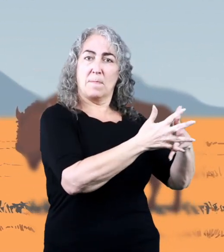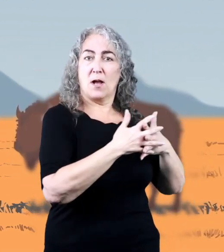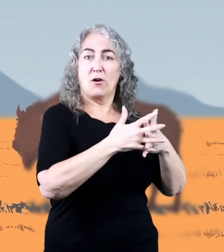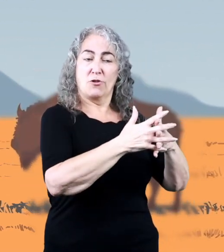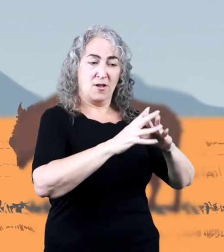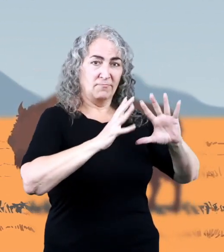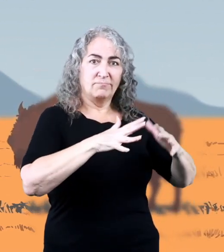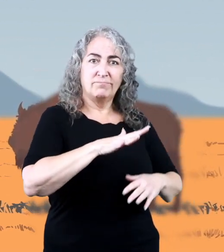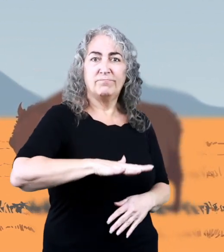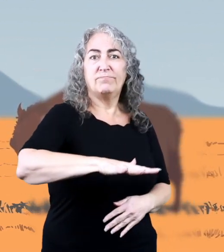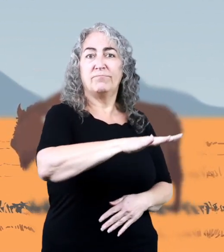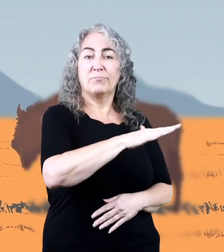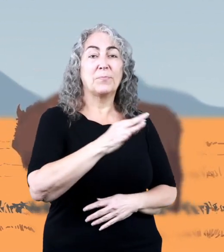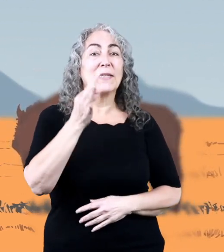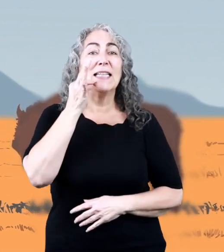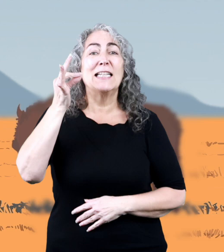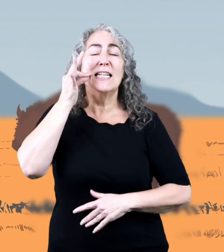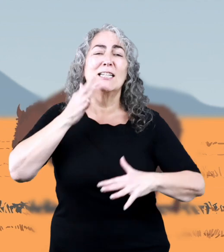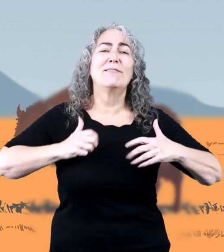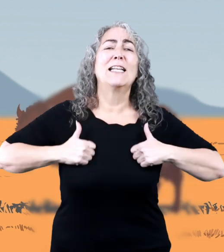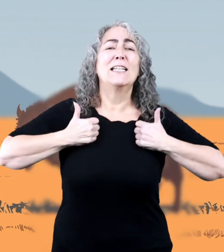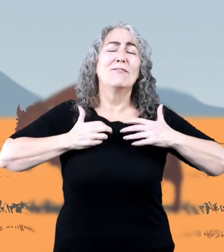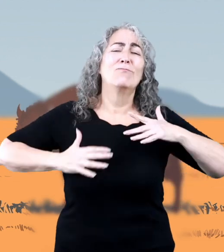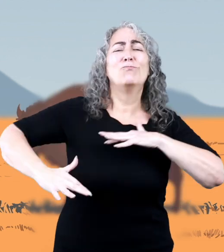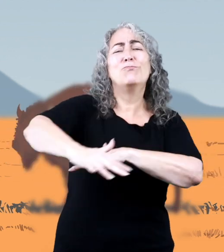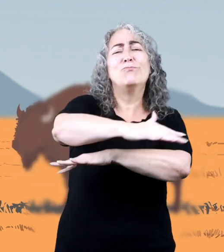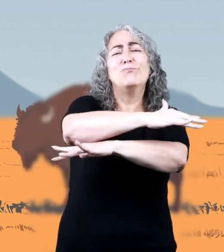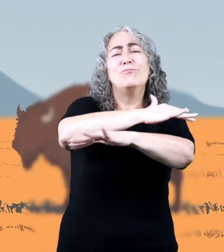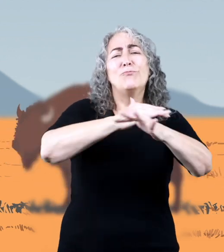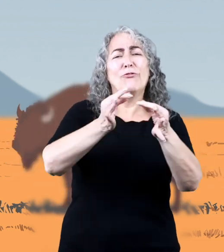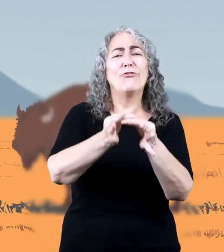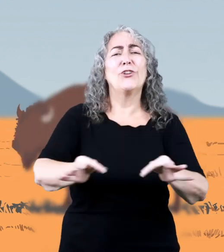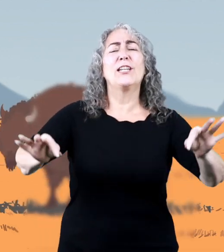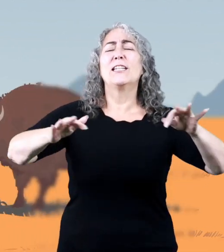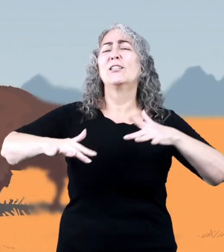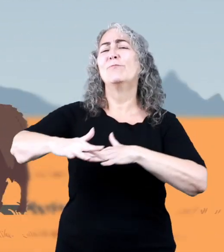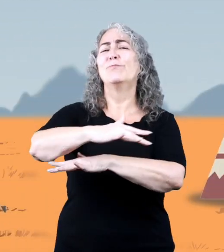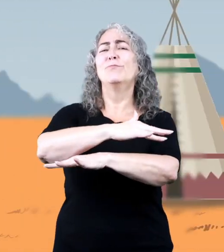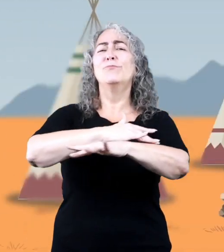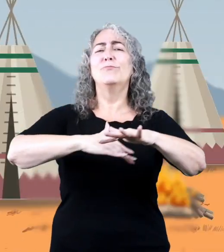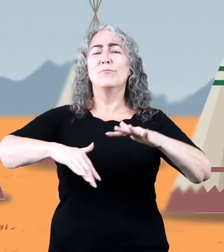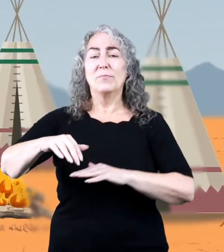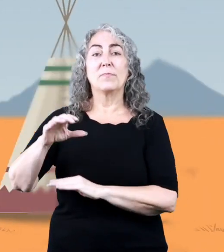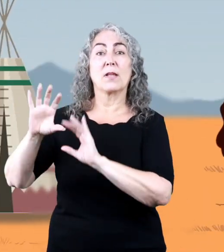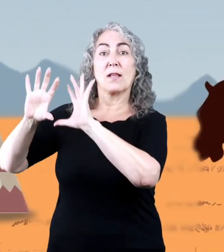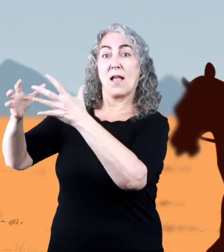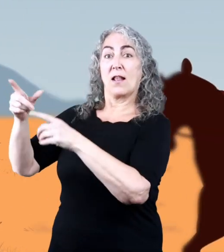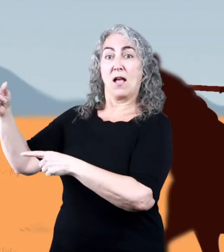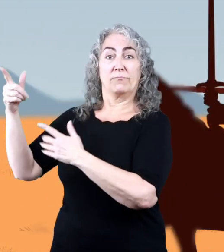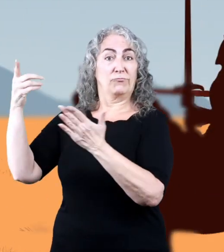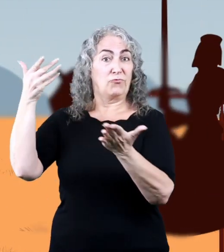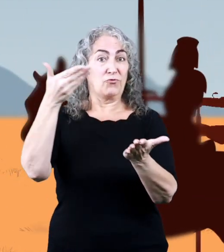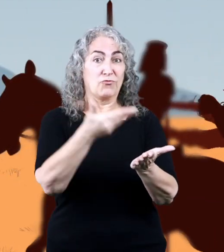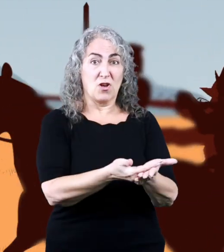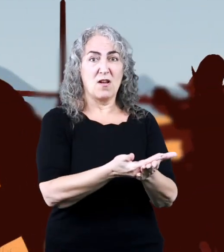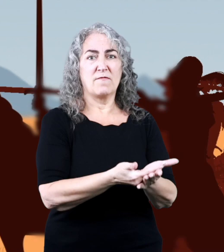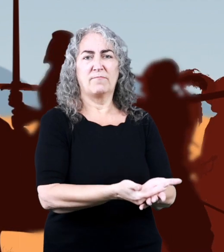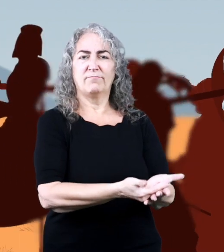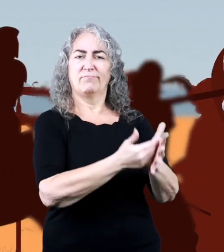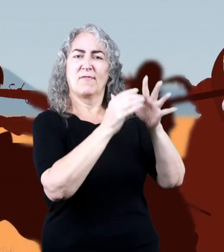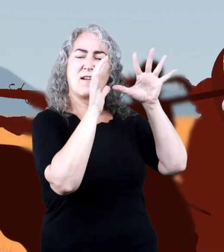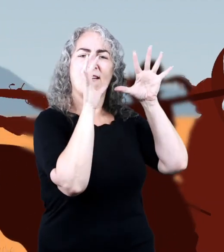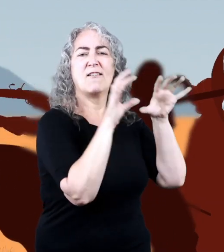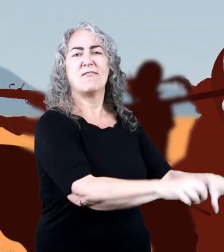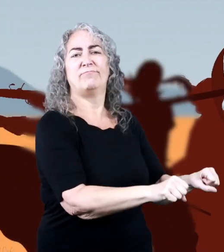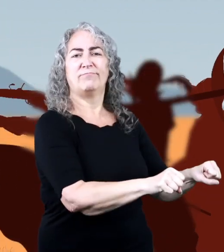continent, indigenous tribes lived and roamed the land freely. As colonizers came, however, this